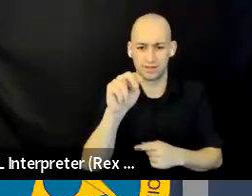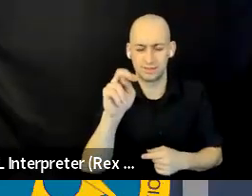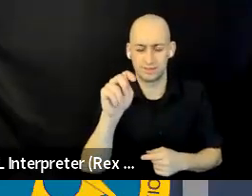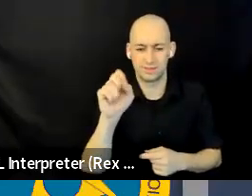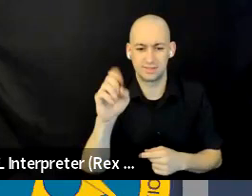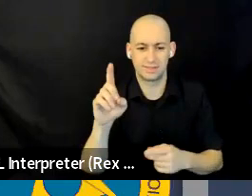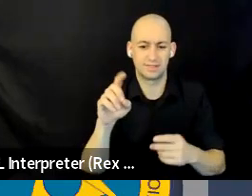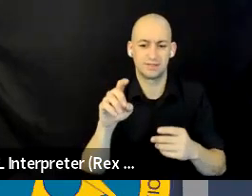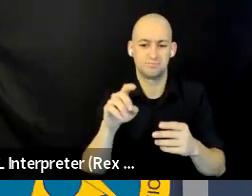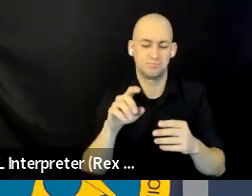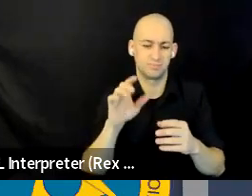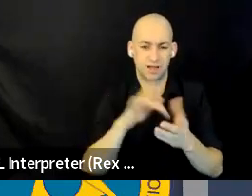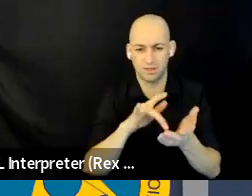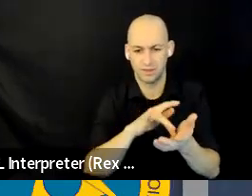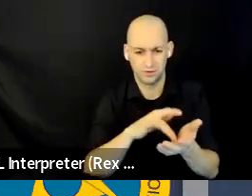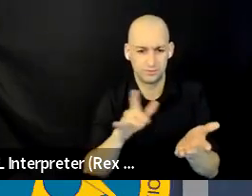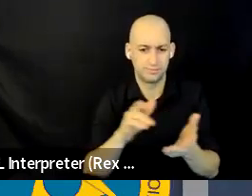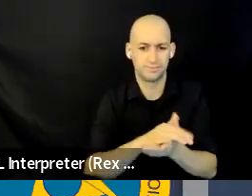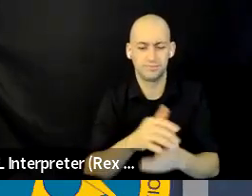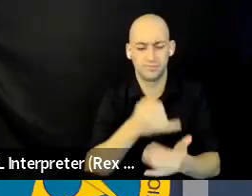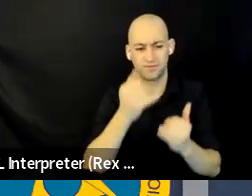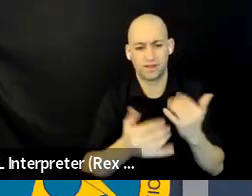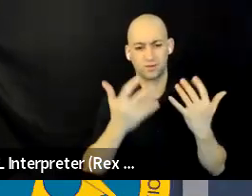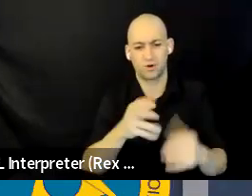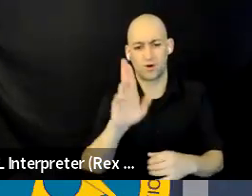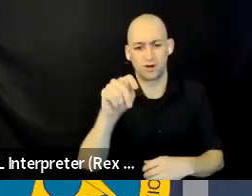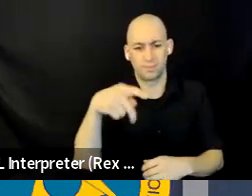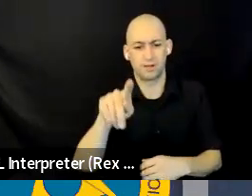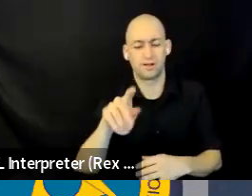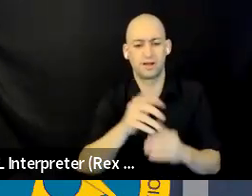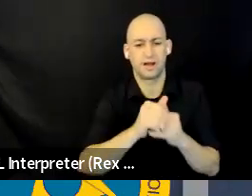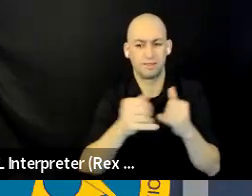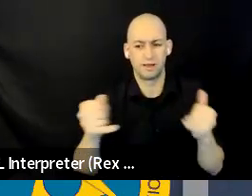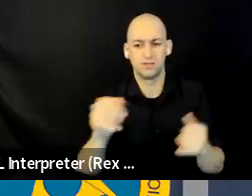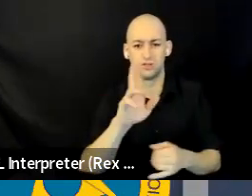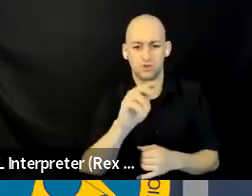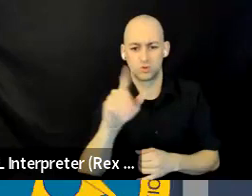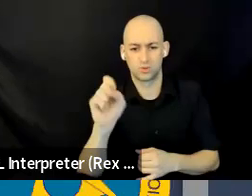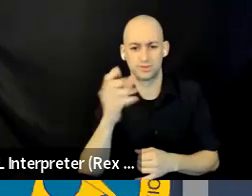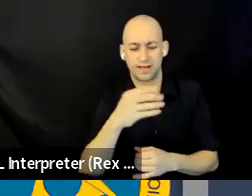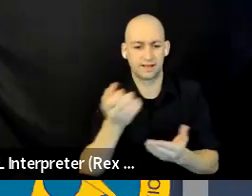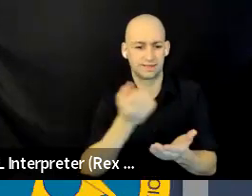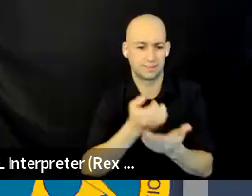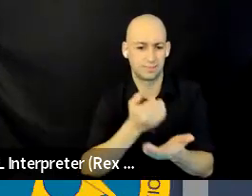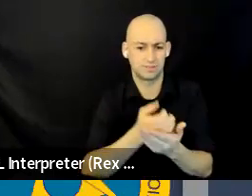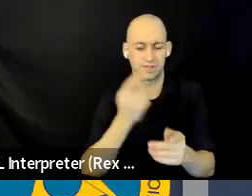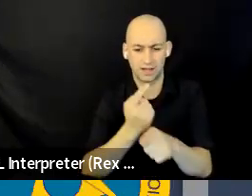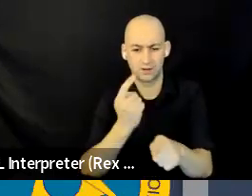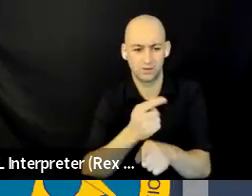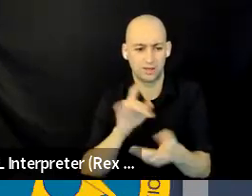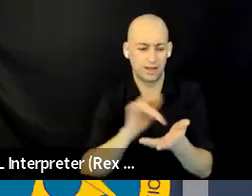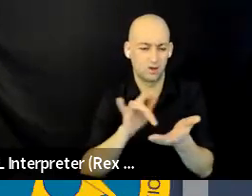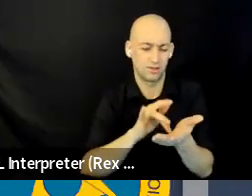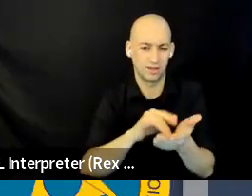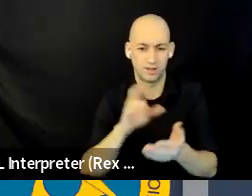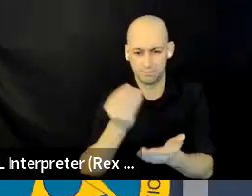calculator. Finally, we would like the RTP guidelines to include tools and examples for MPOs to accurately calculate revenue